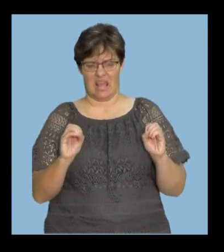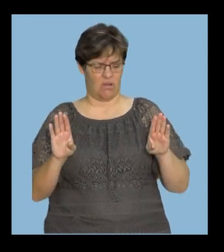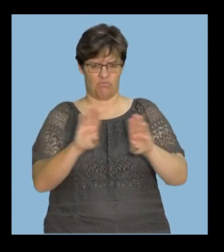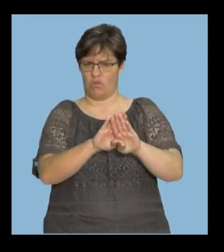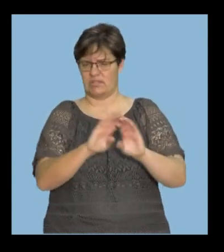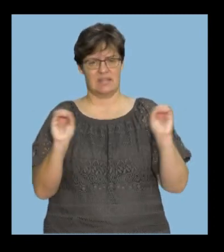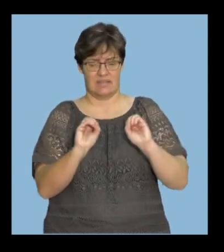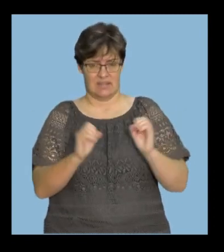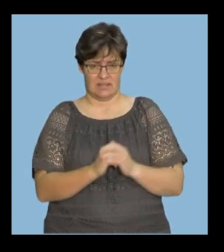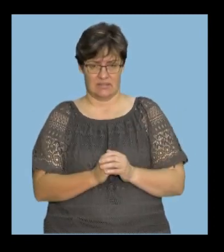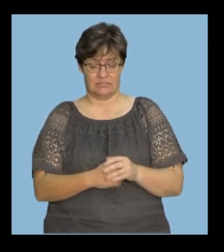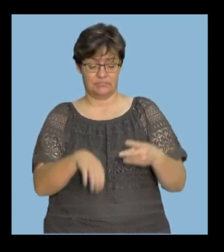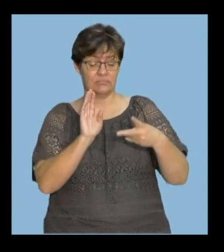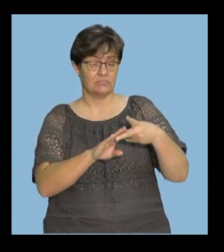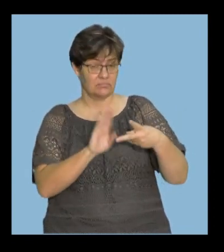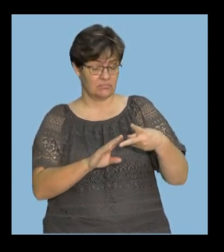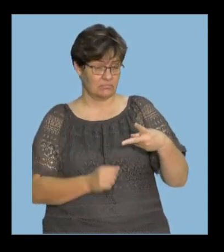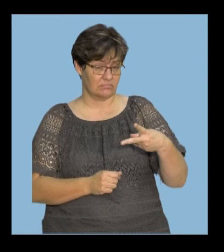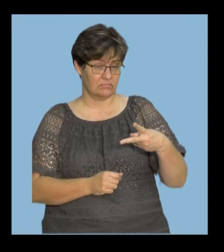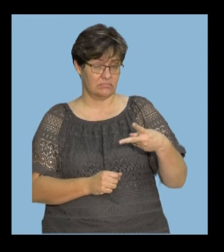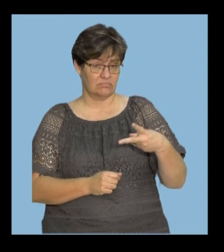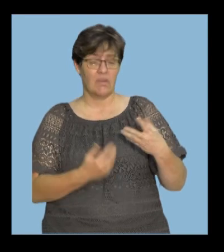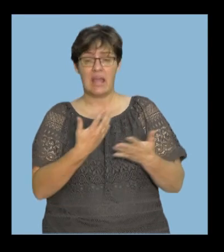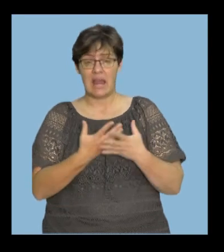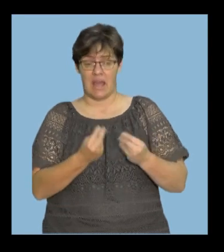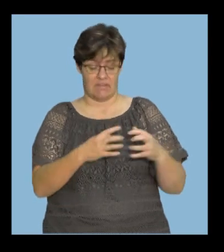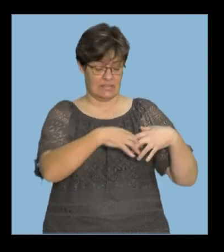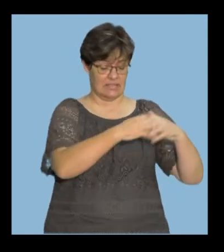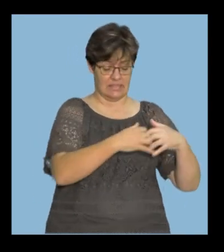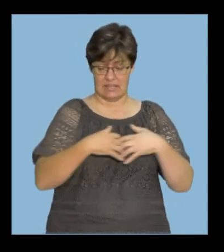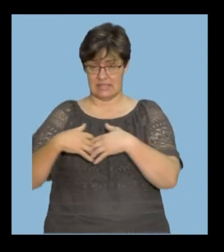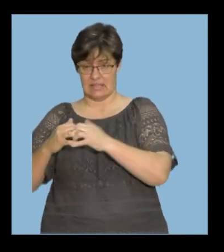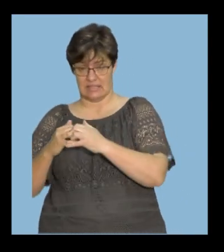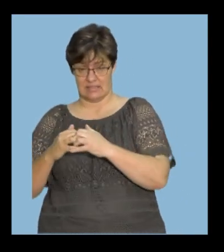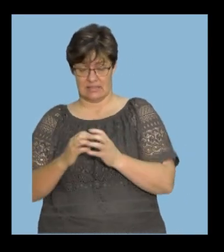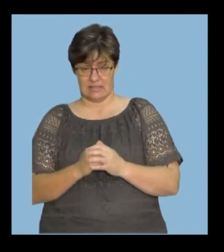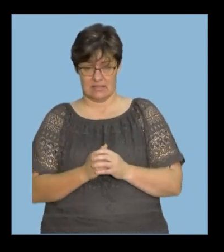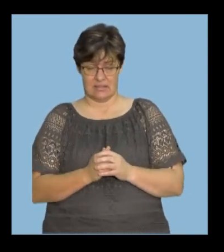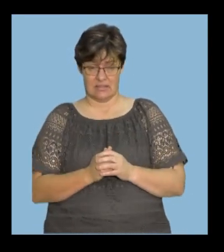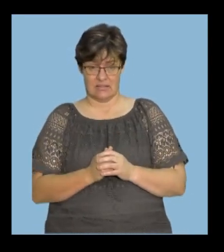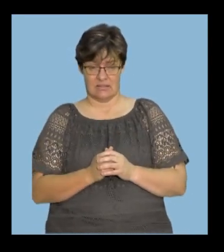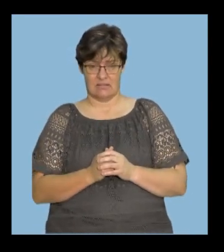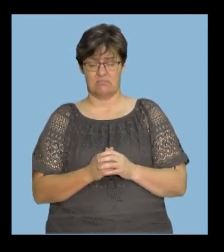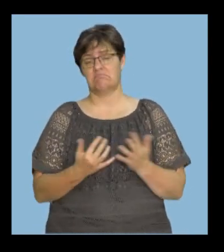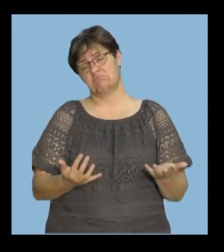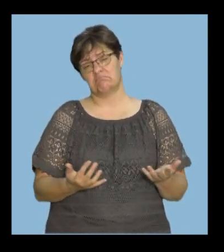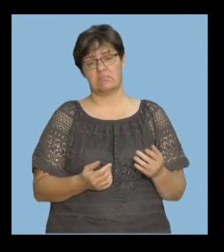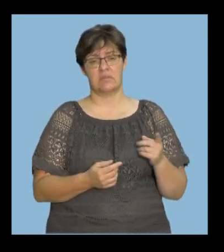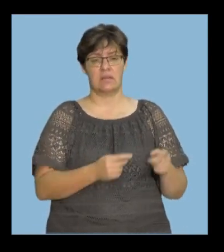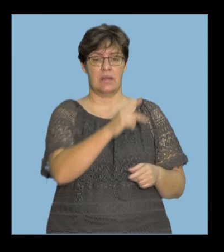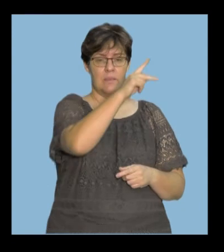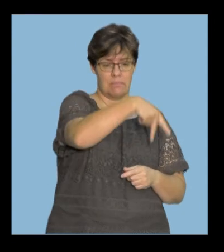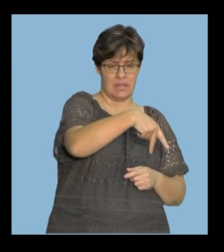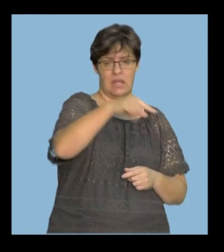There is nothing in the intersection. On the other hand, I could have two sets, and I'm not going to call them